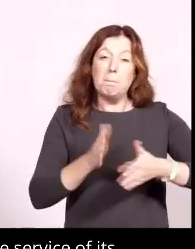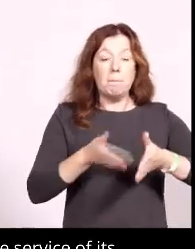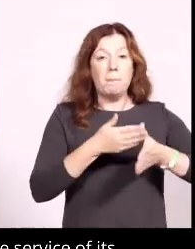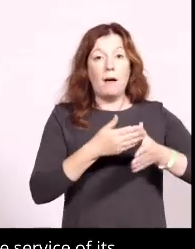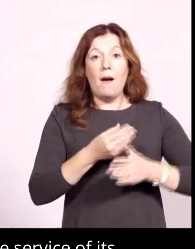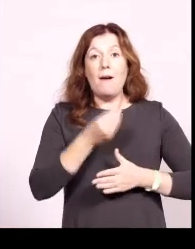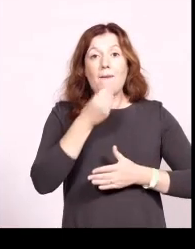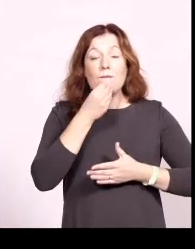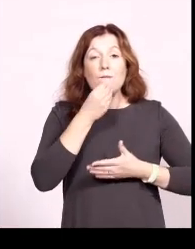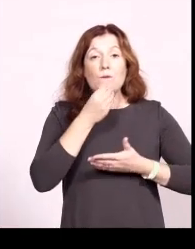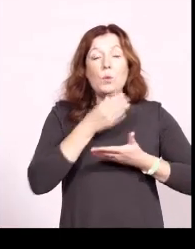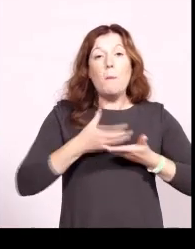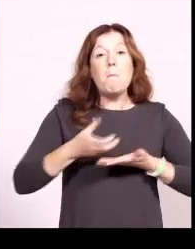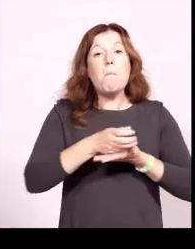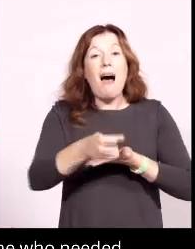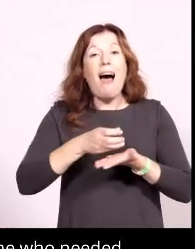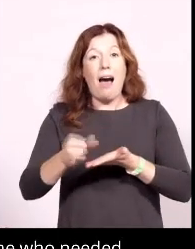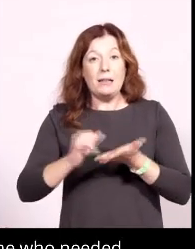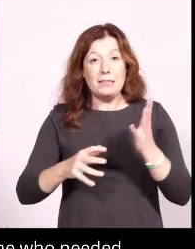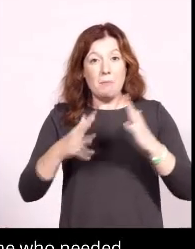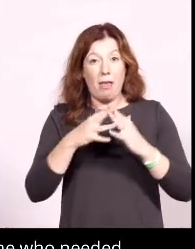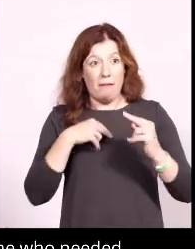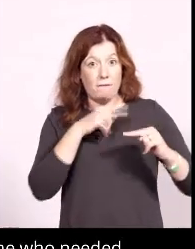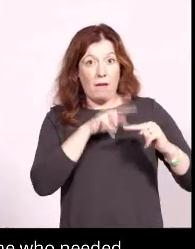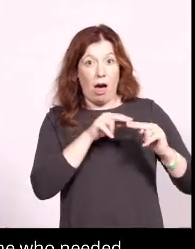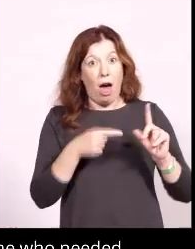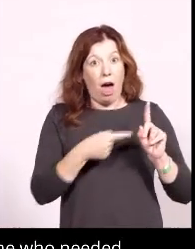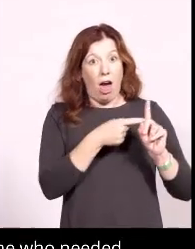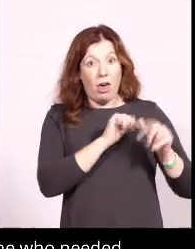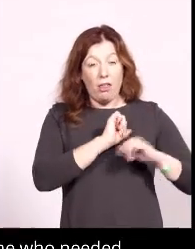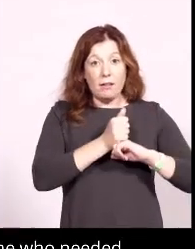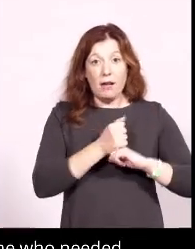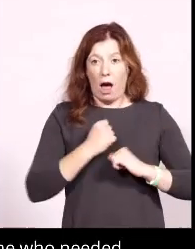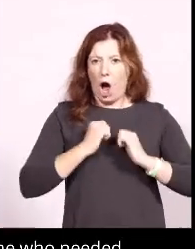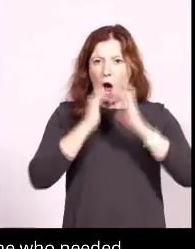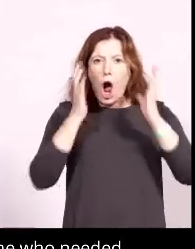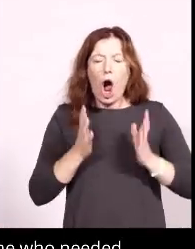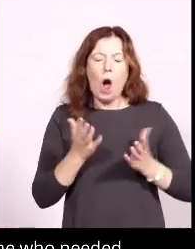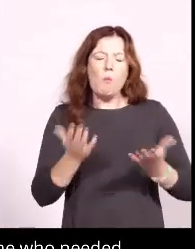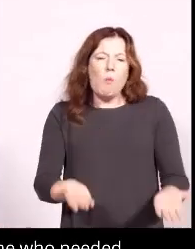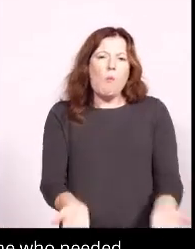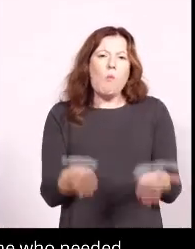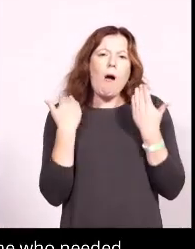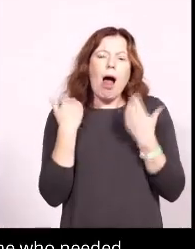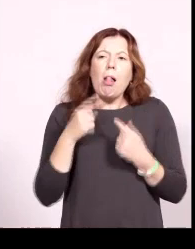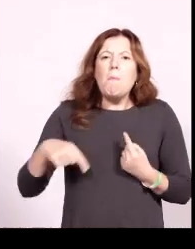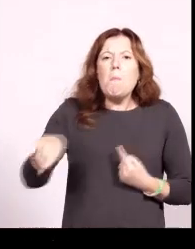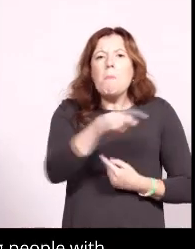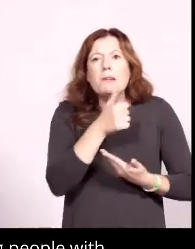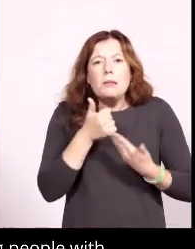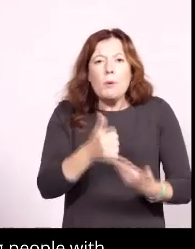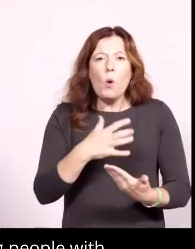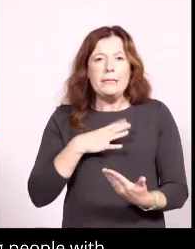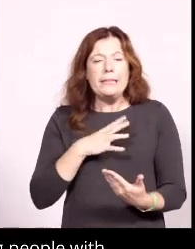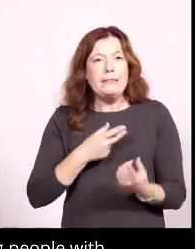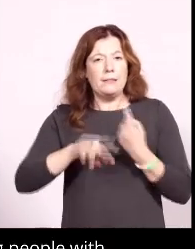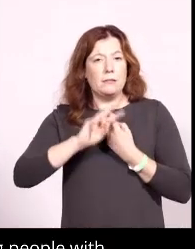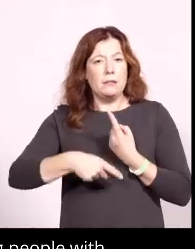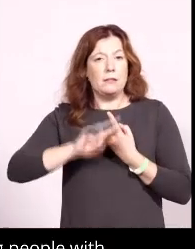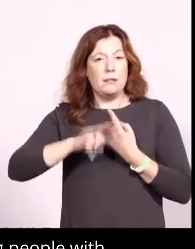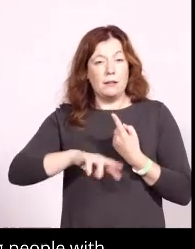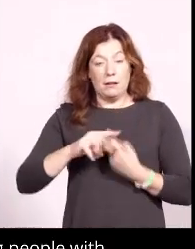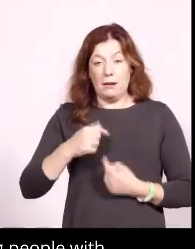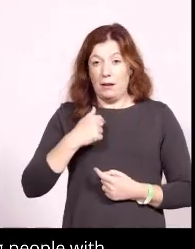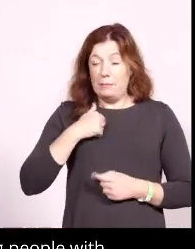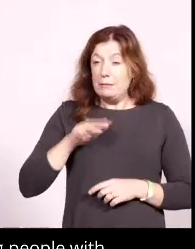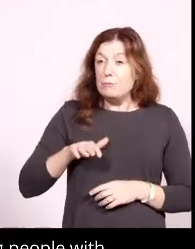food bank in Smethwick. Our home became a one-stop shop for anyone who needed support. And I remember being